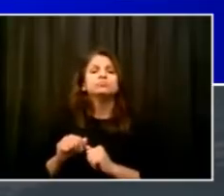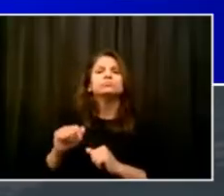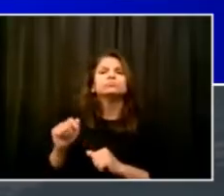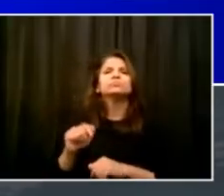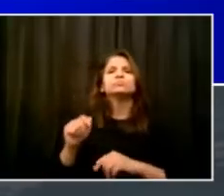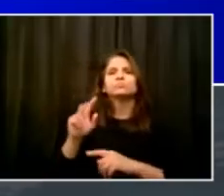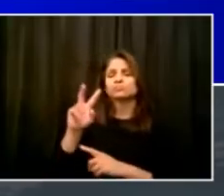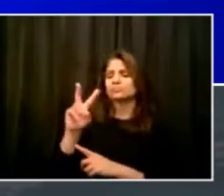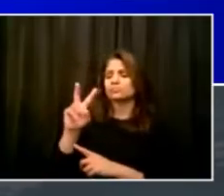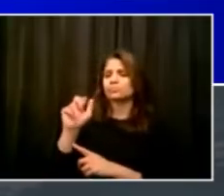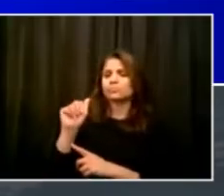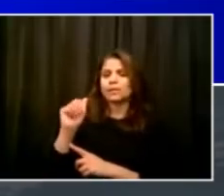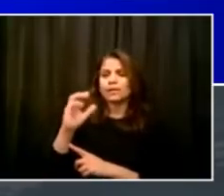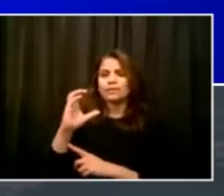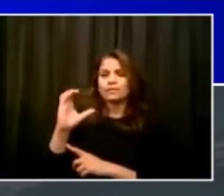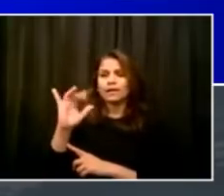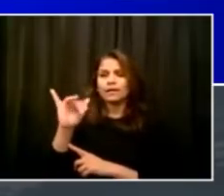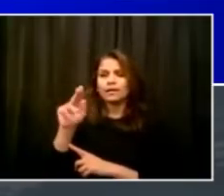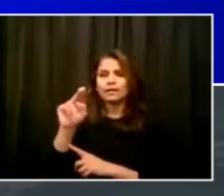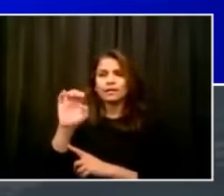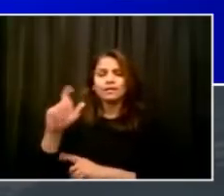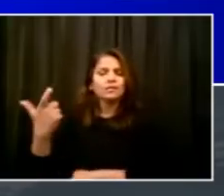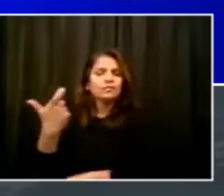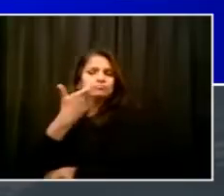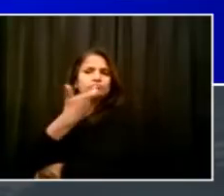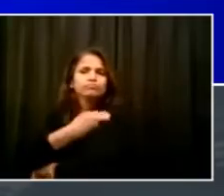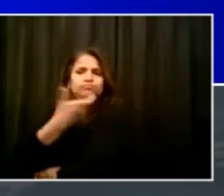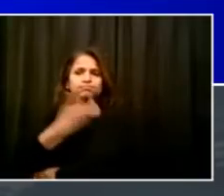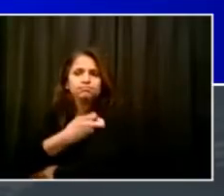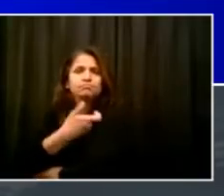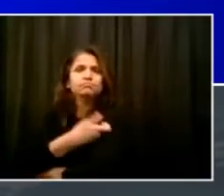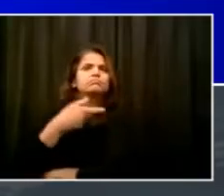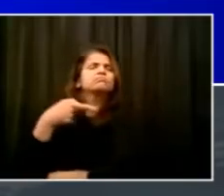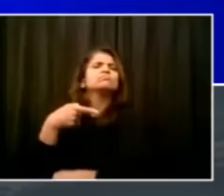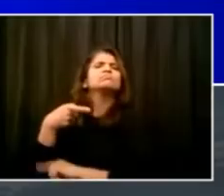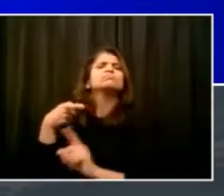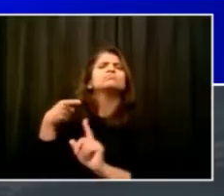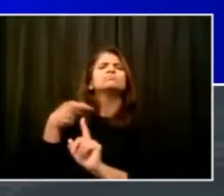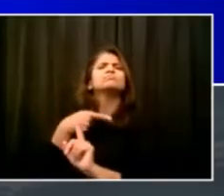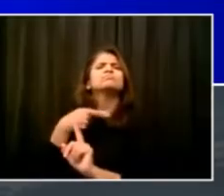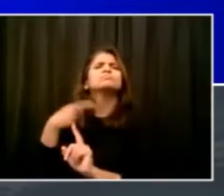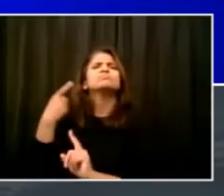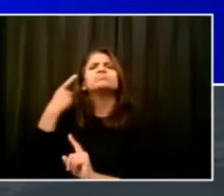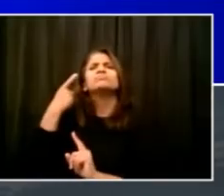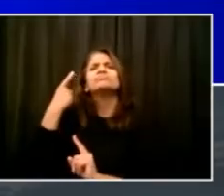with the coronavirus, just the everyday vaccinations that kids get to keep them safe.